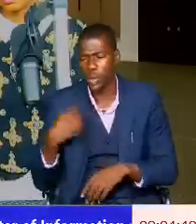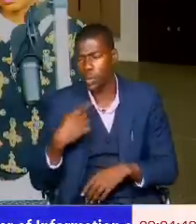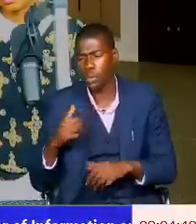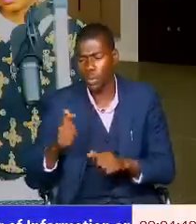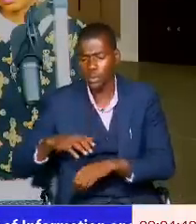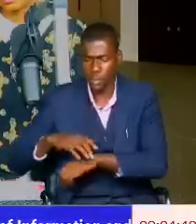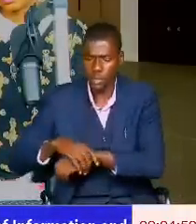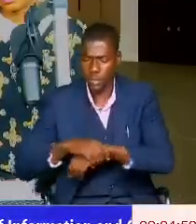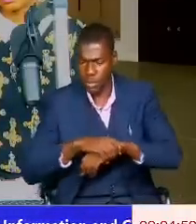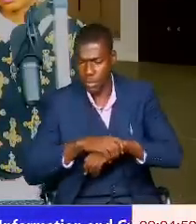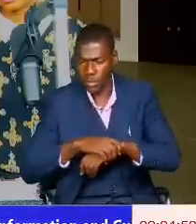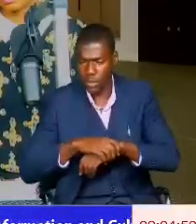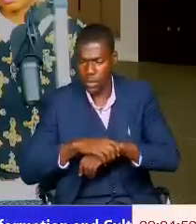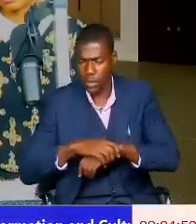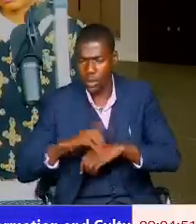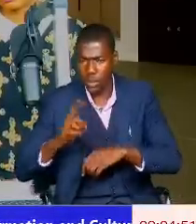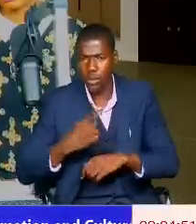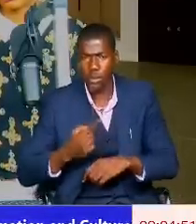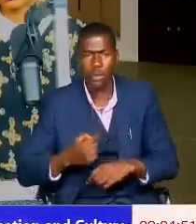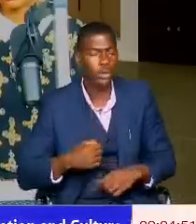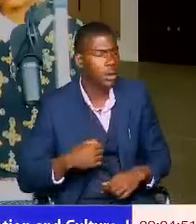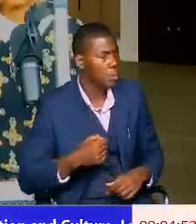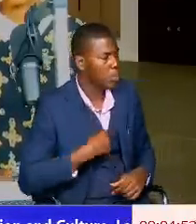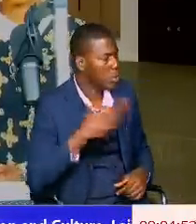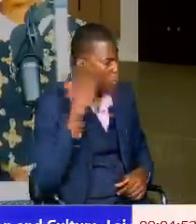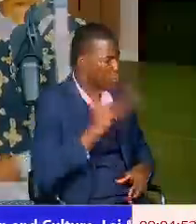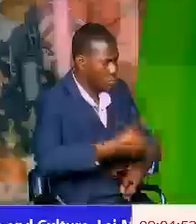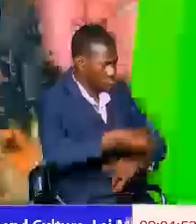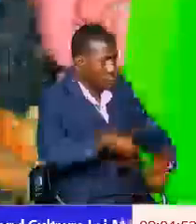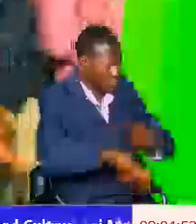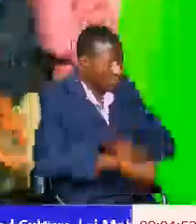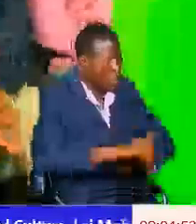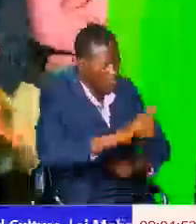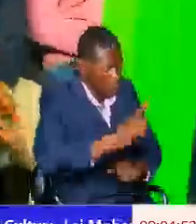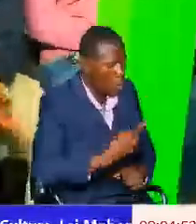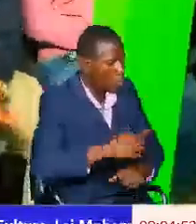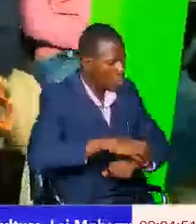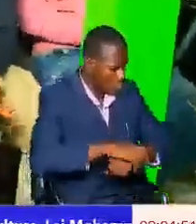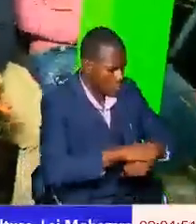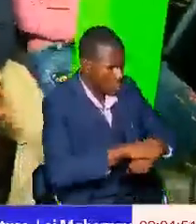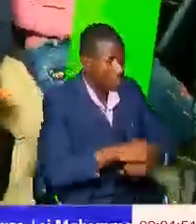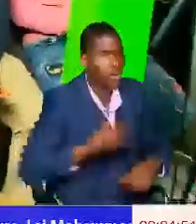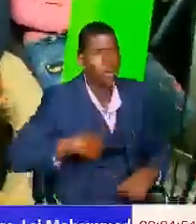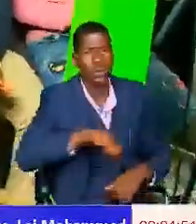Okay, I will dress up myself and come. Hey, let's appreciate Mommy Amira.